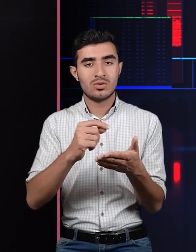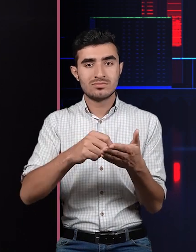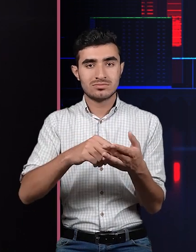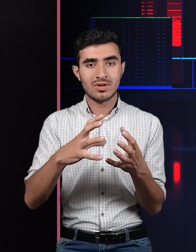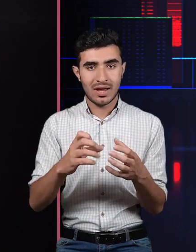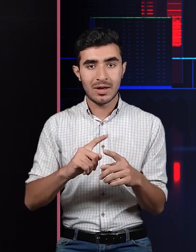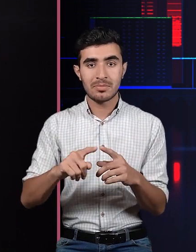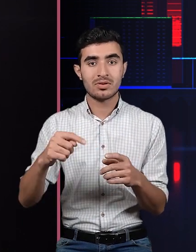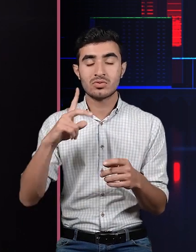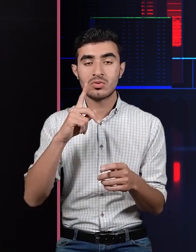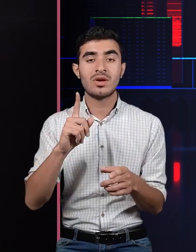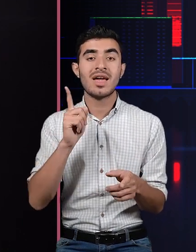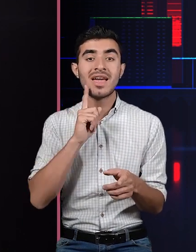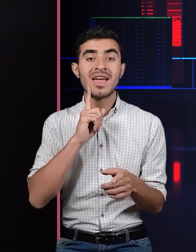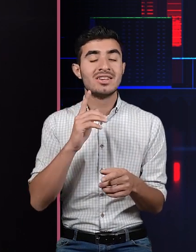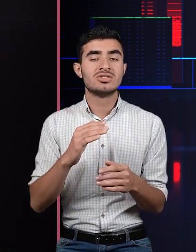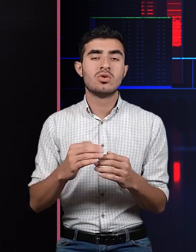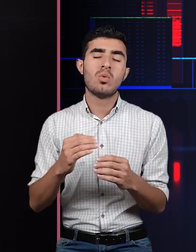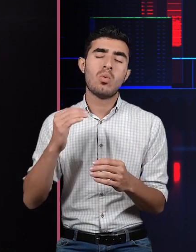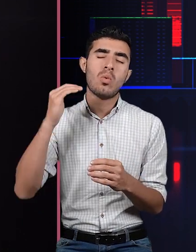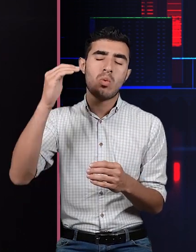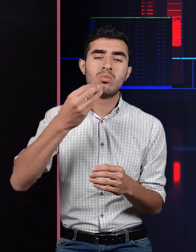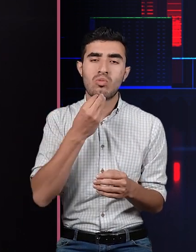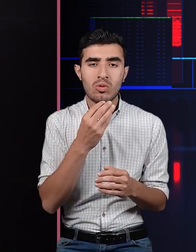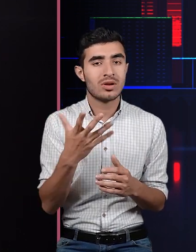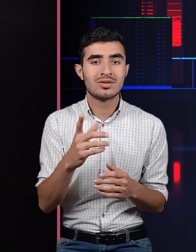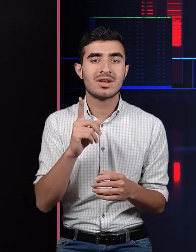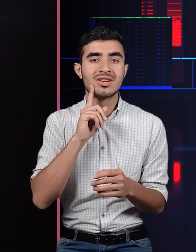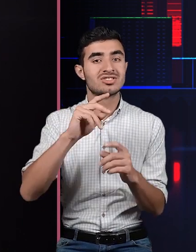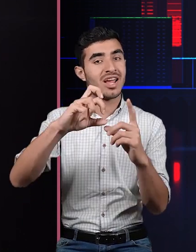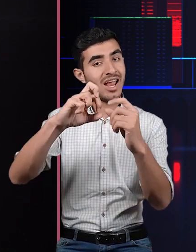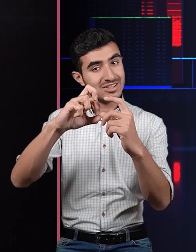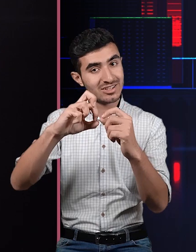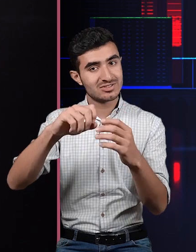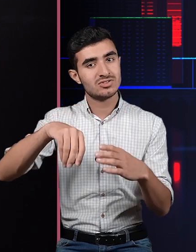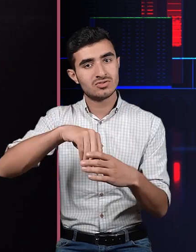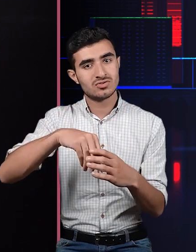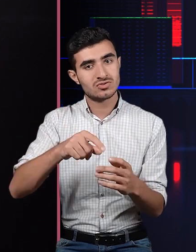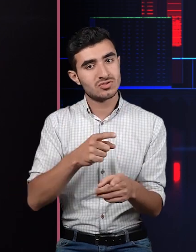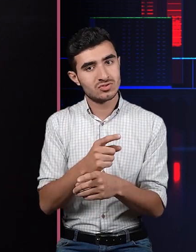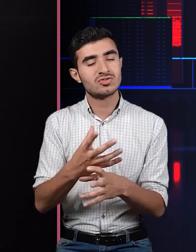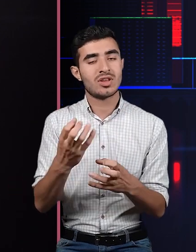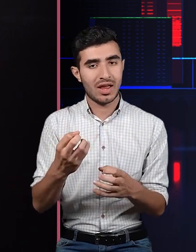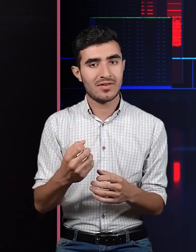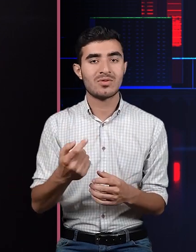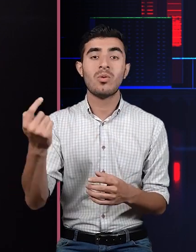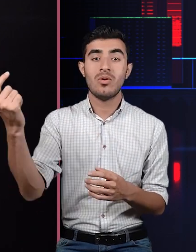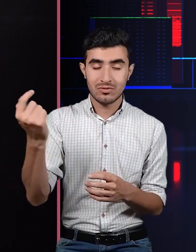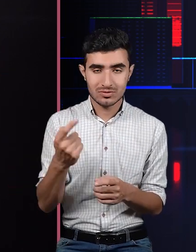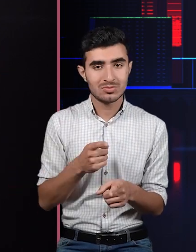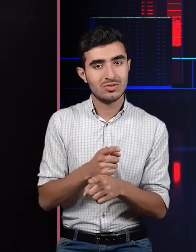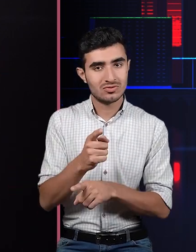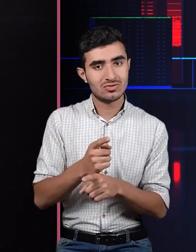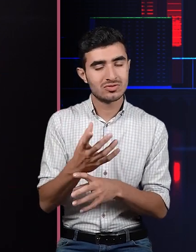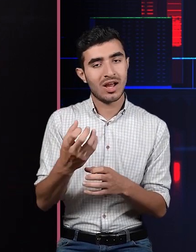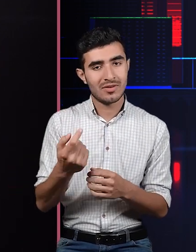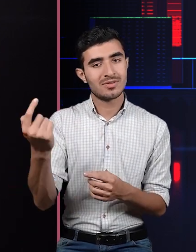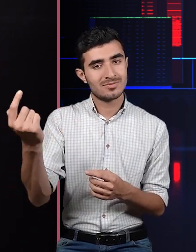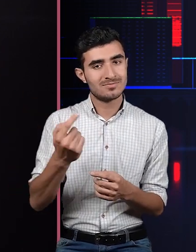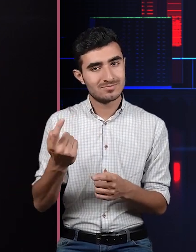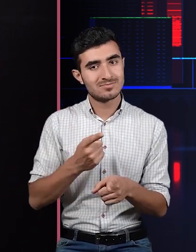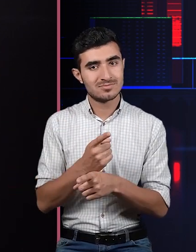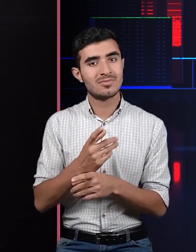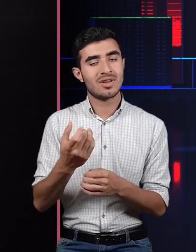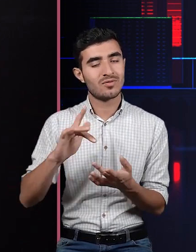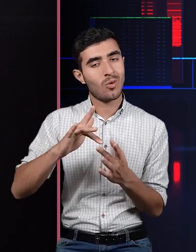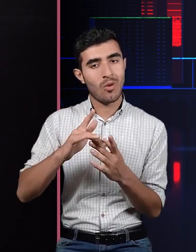the eldest student that we've had is someone who's in their 80s, mashallah, and she still comes to most of our cooking classes, and she's